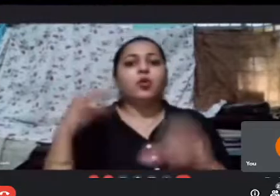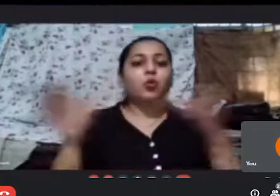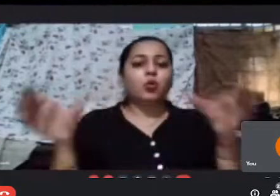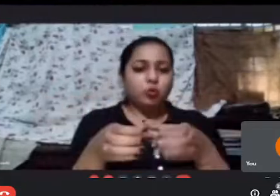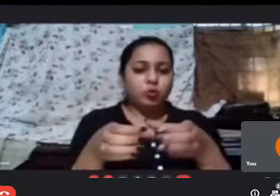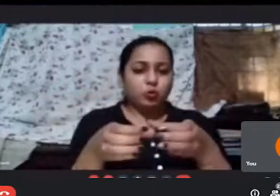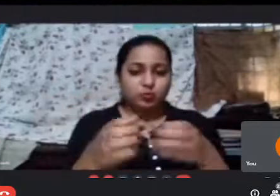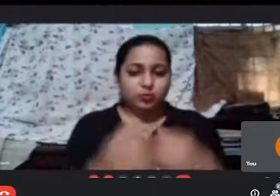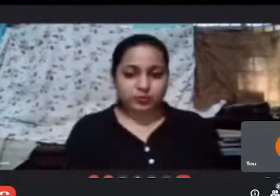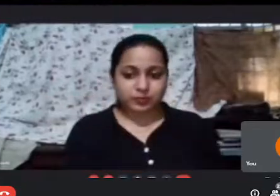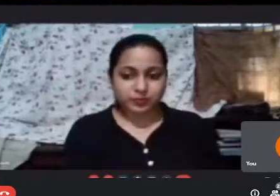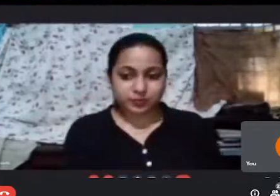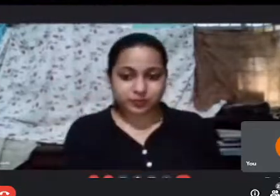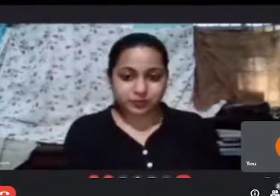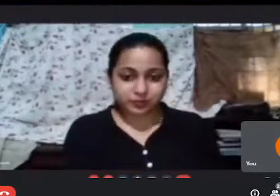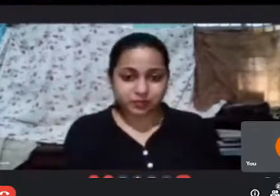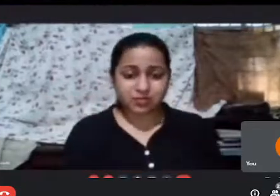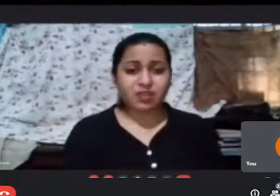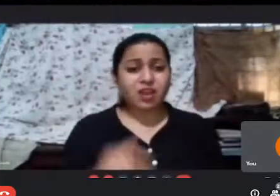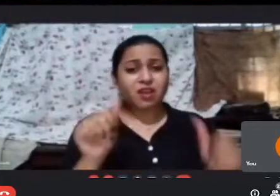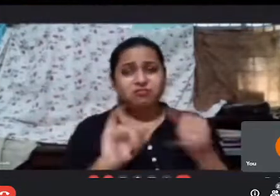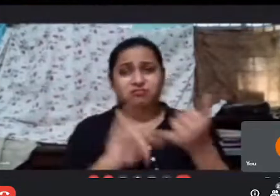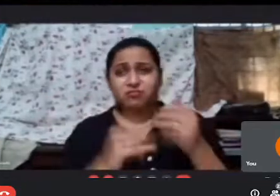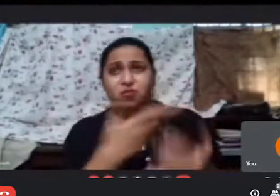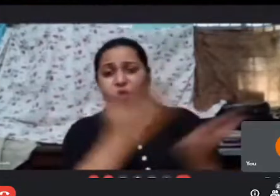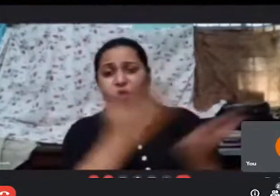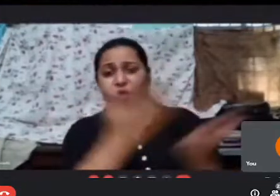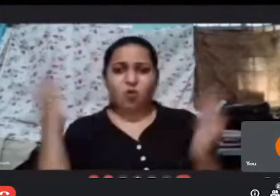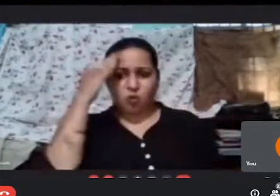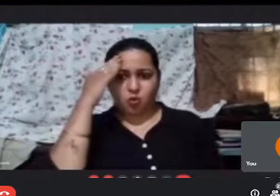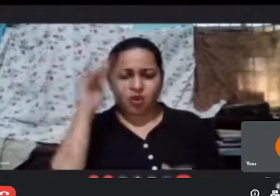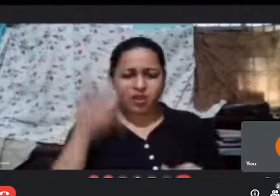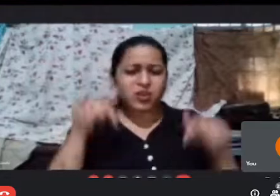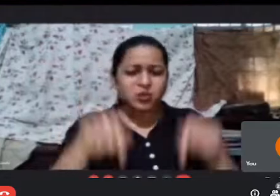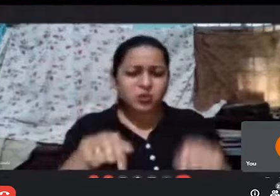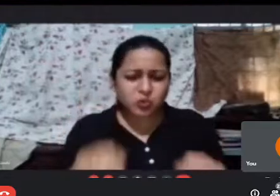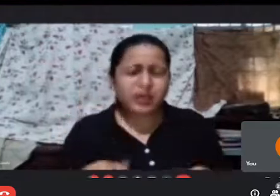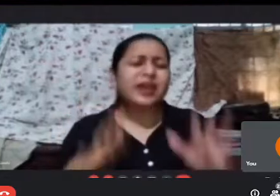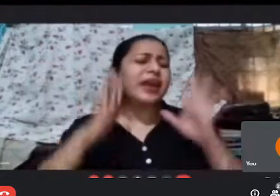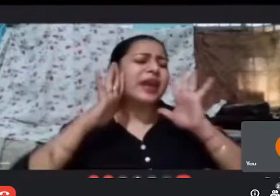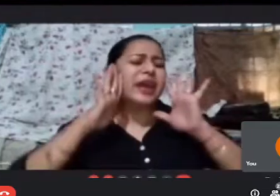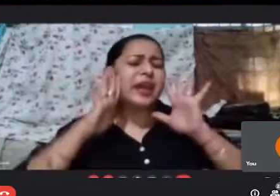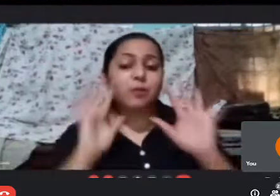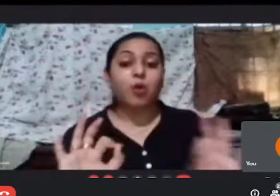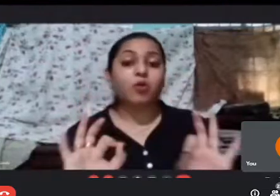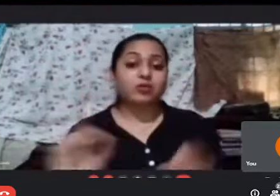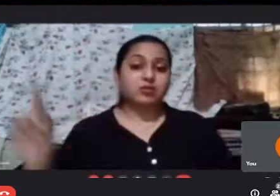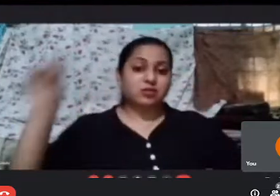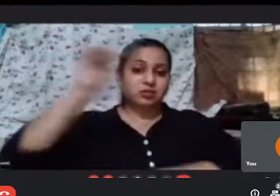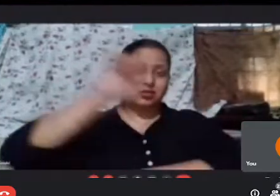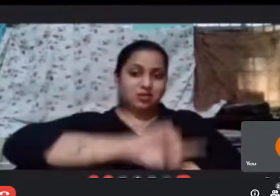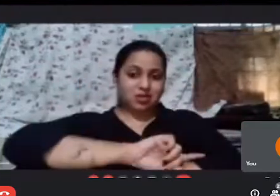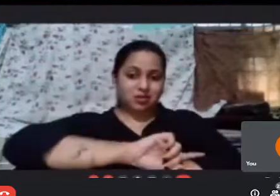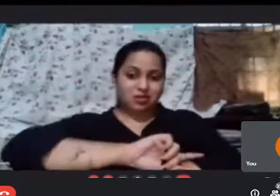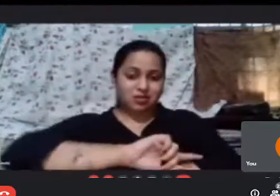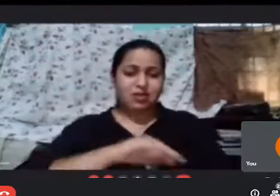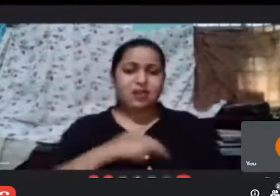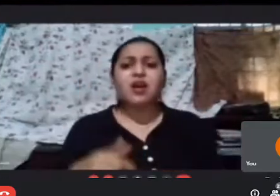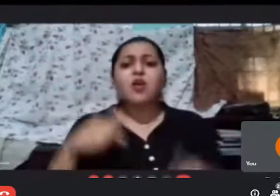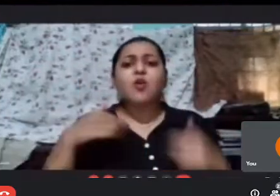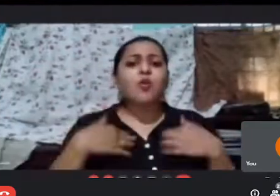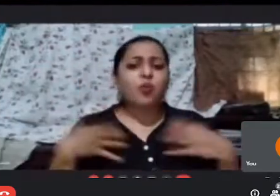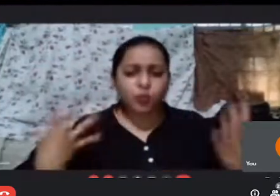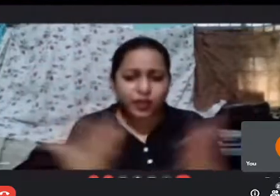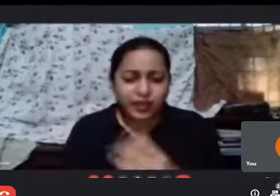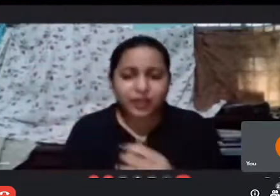As you all know, today is a very important day. We are celebrating the International